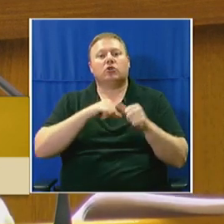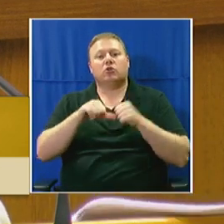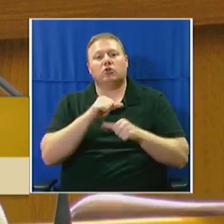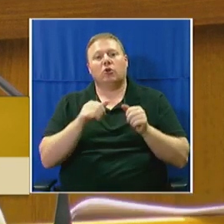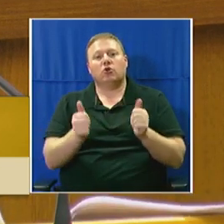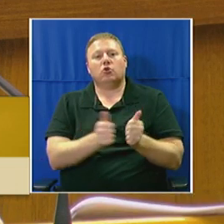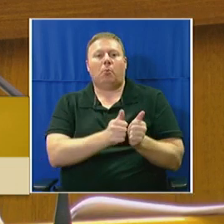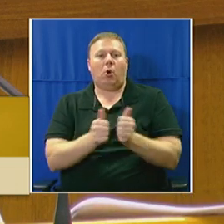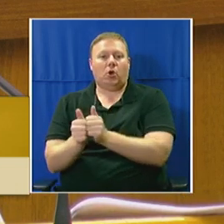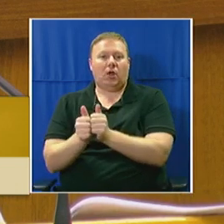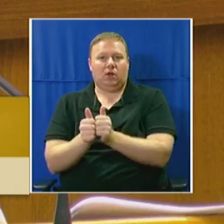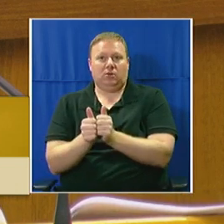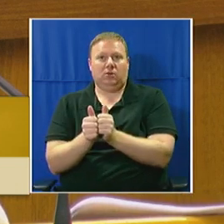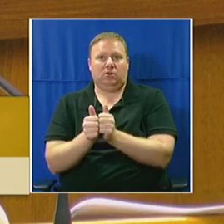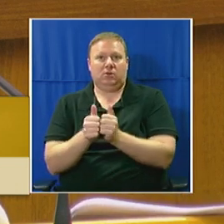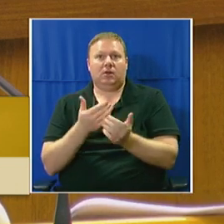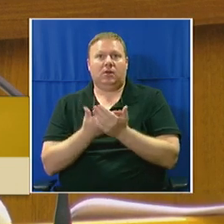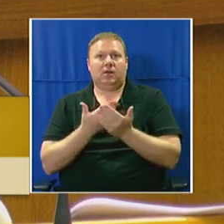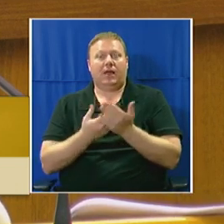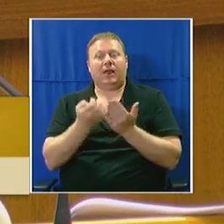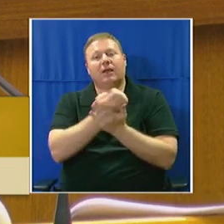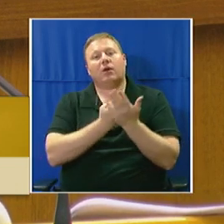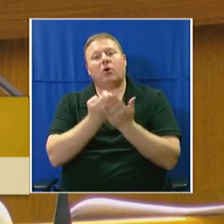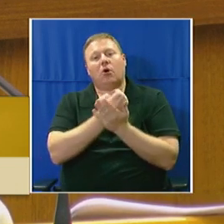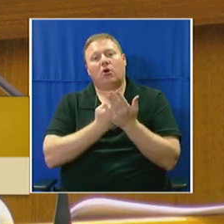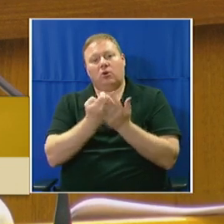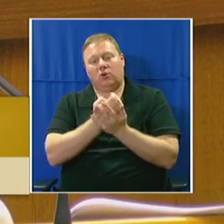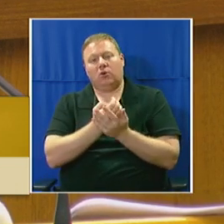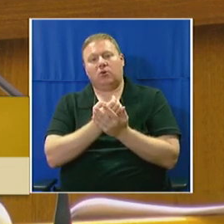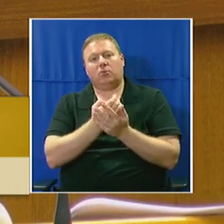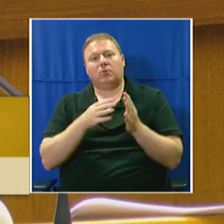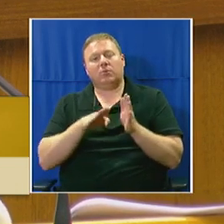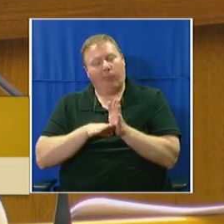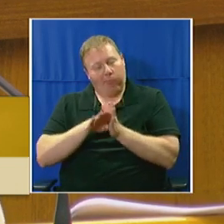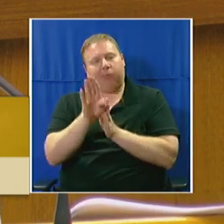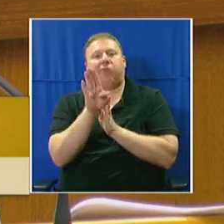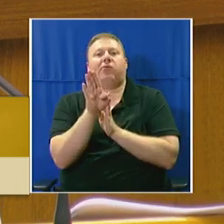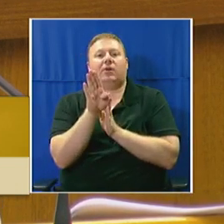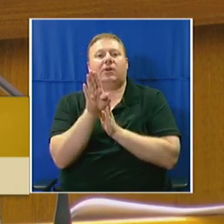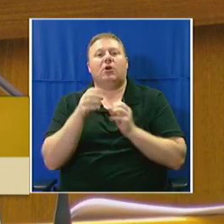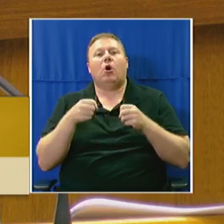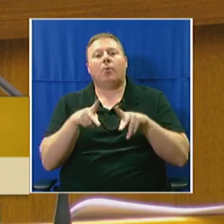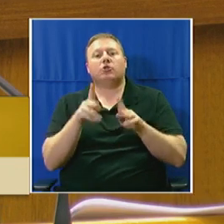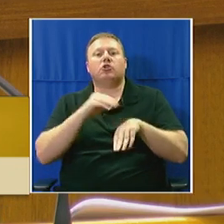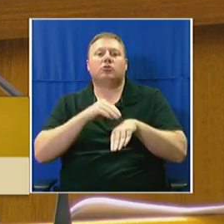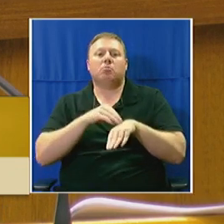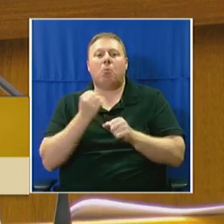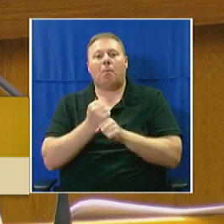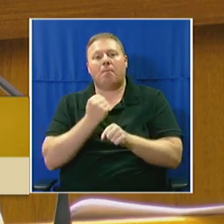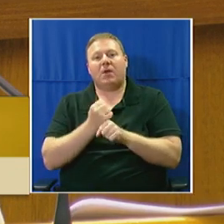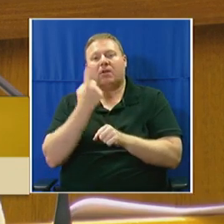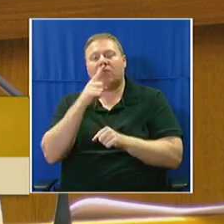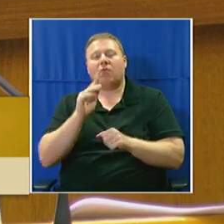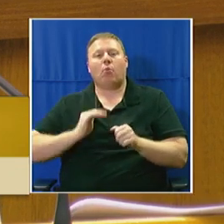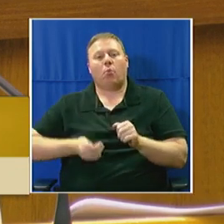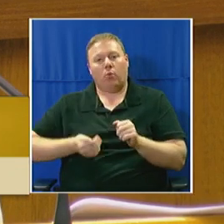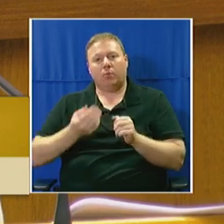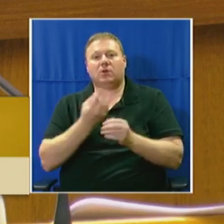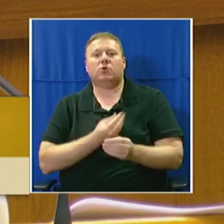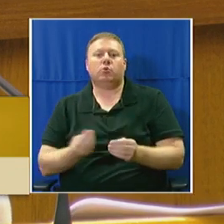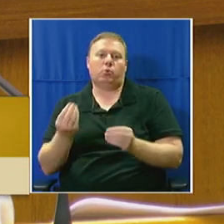can be able to restore our economy and create economic opportunities especially for our women and youth and as